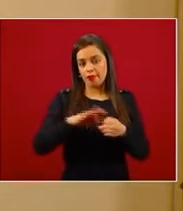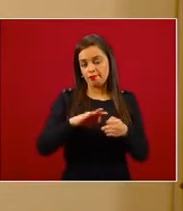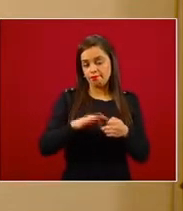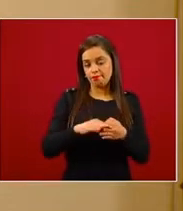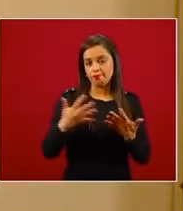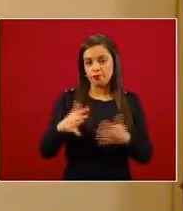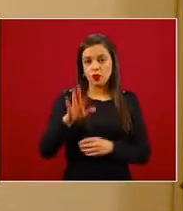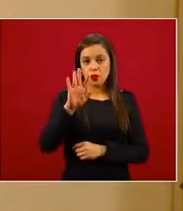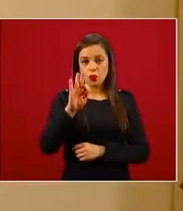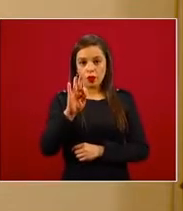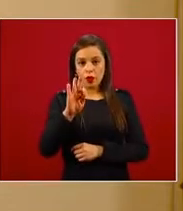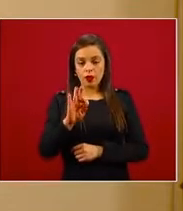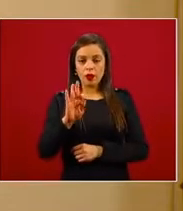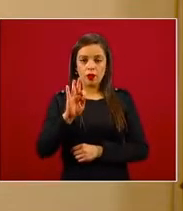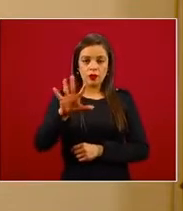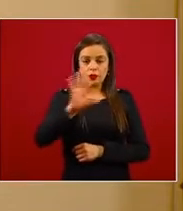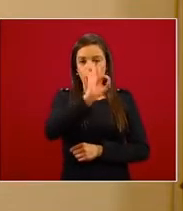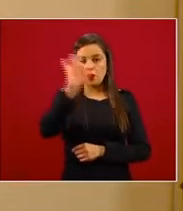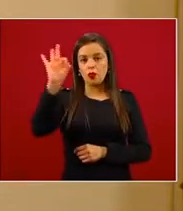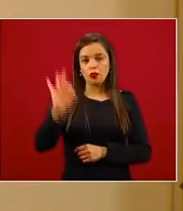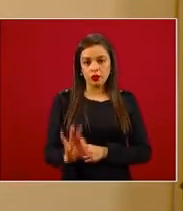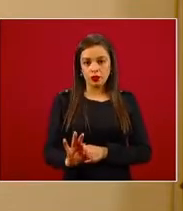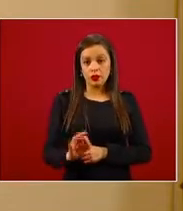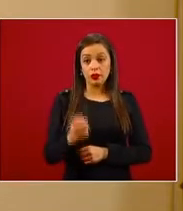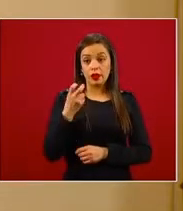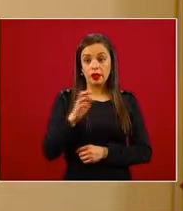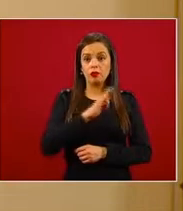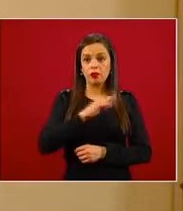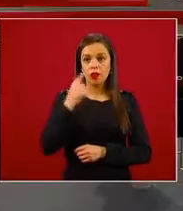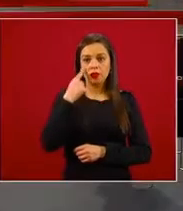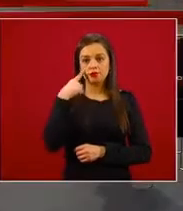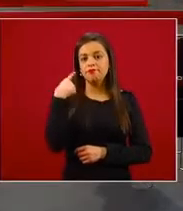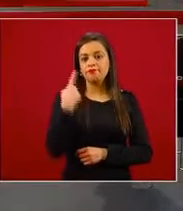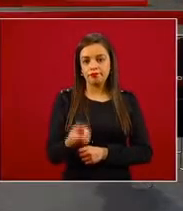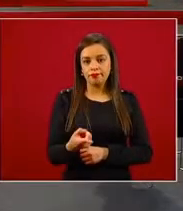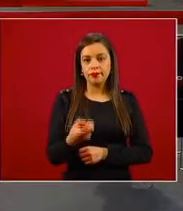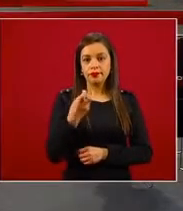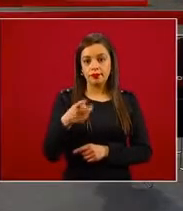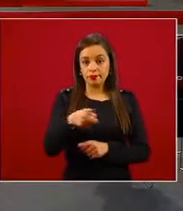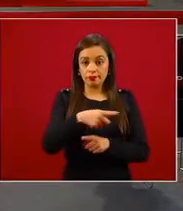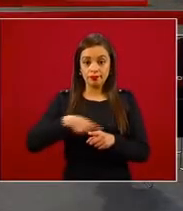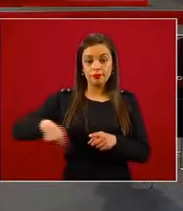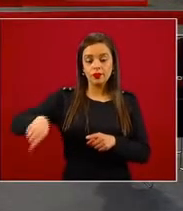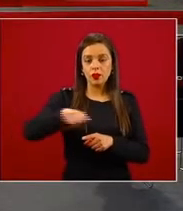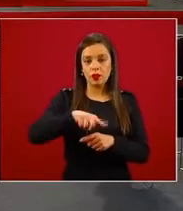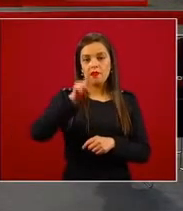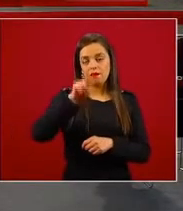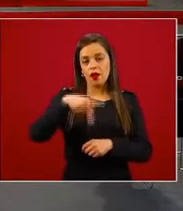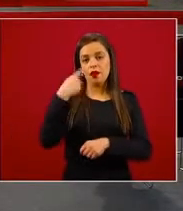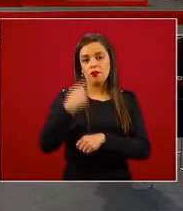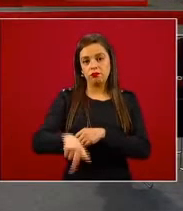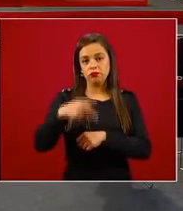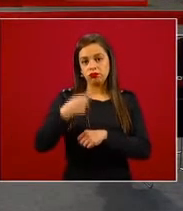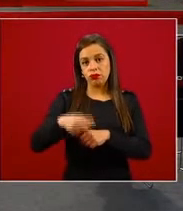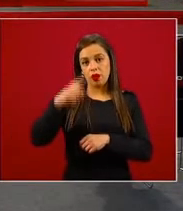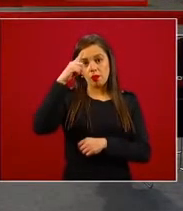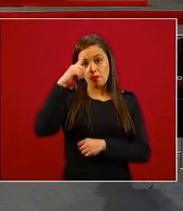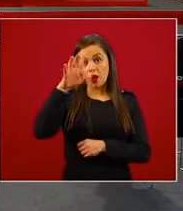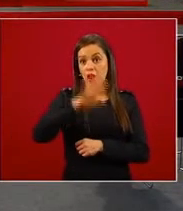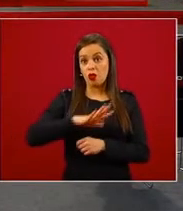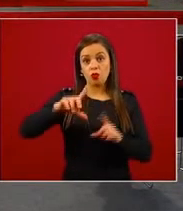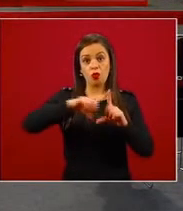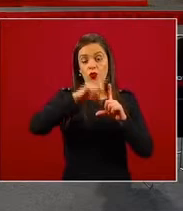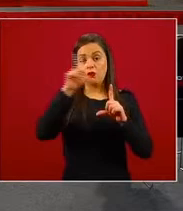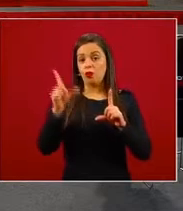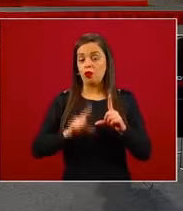and obesity, you are even reaching numbers about 40 or 50%, and you can see how this particular